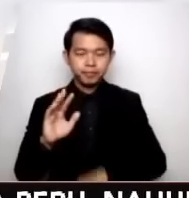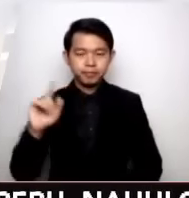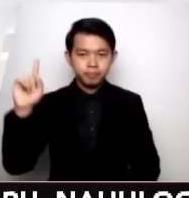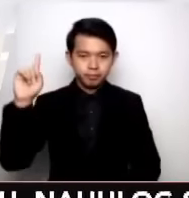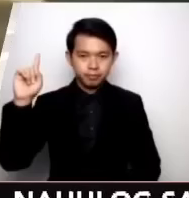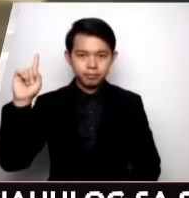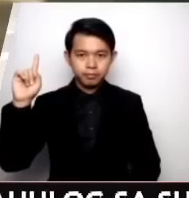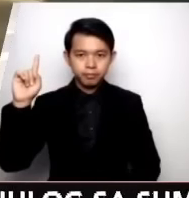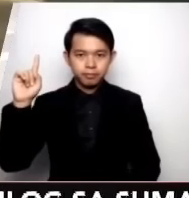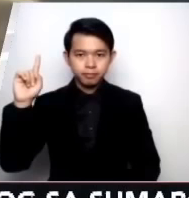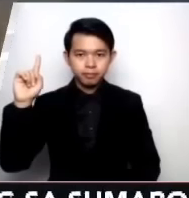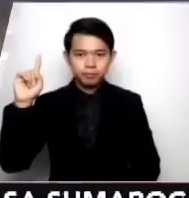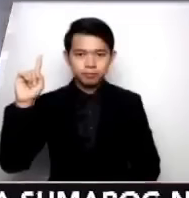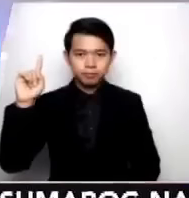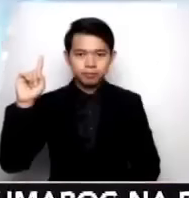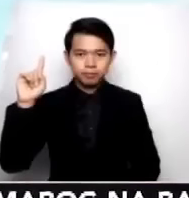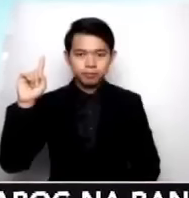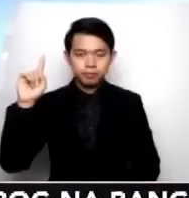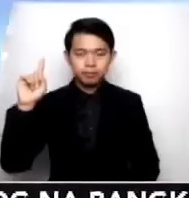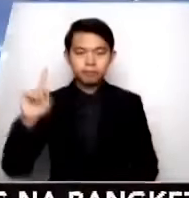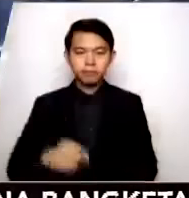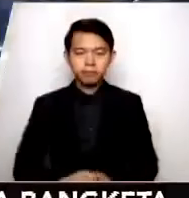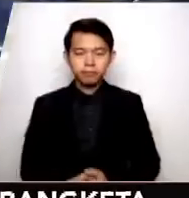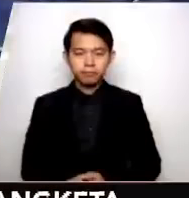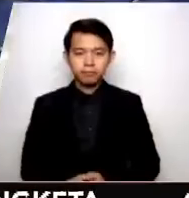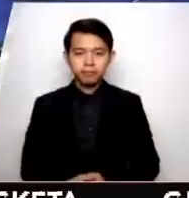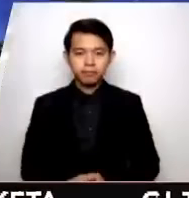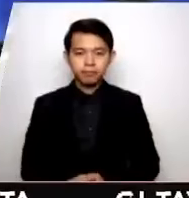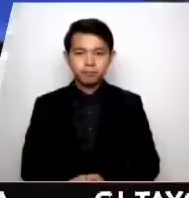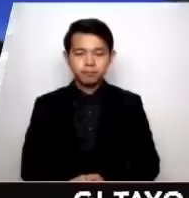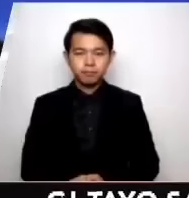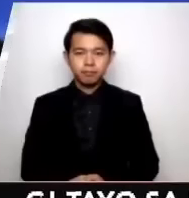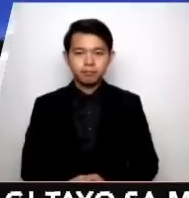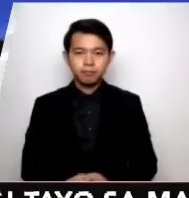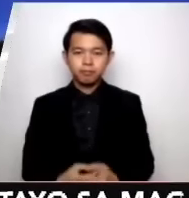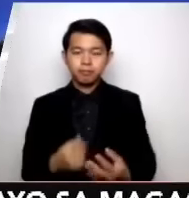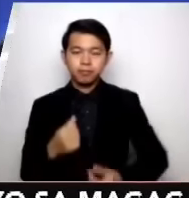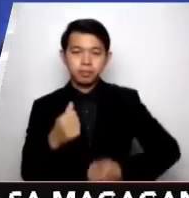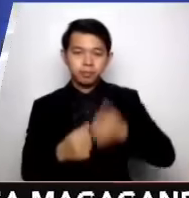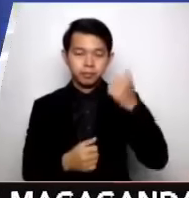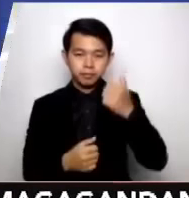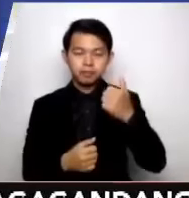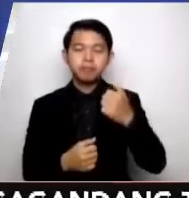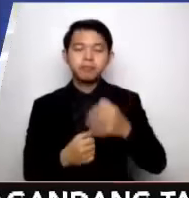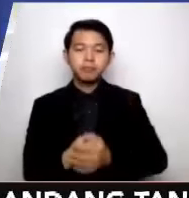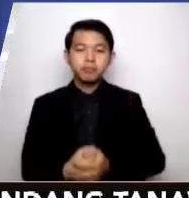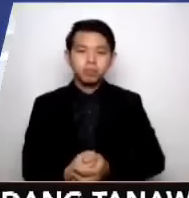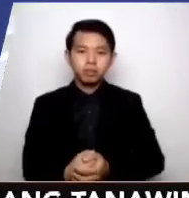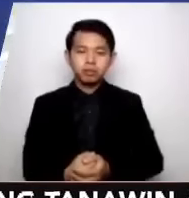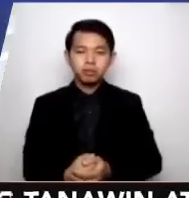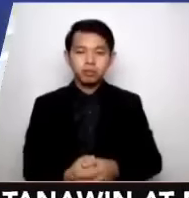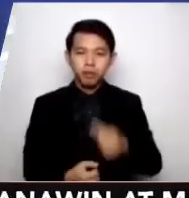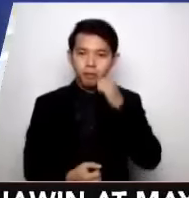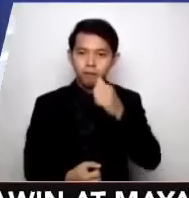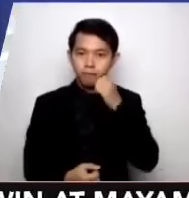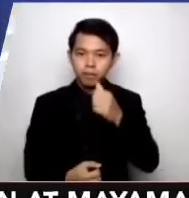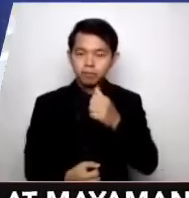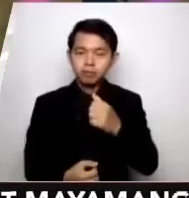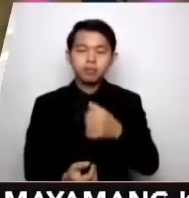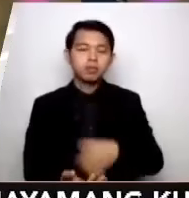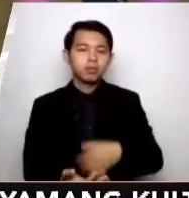Manaloto at Pulang Araw. Nanalo bilang Anak TV Female Makabata Star for Television sina Pulang Araw Star Barbie